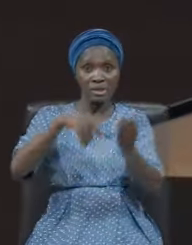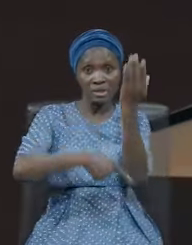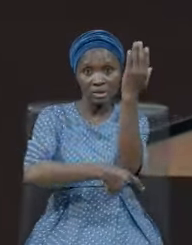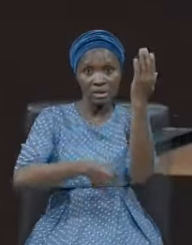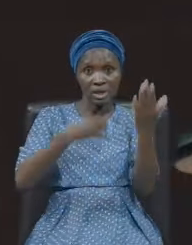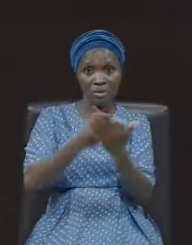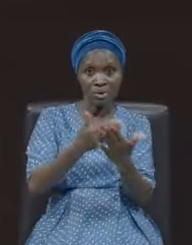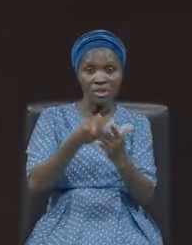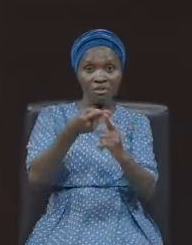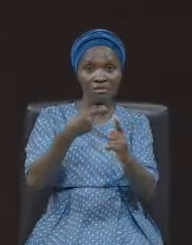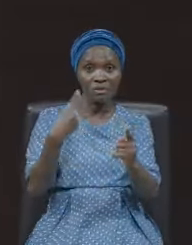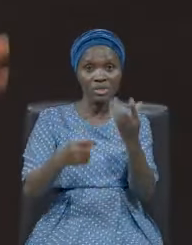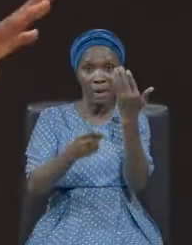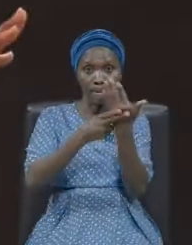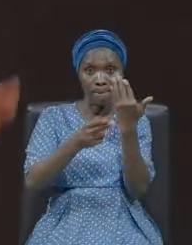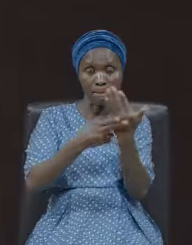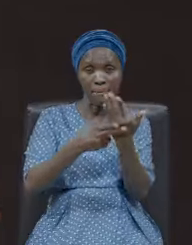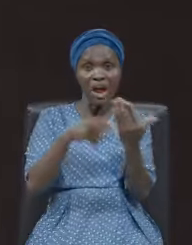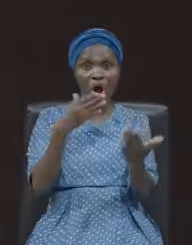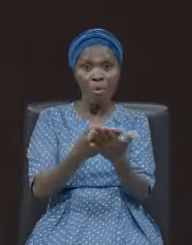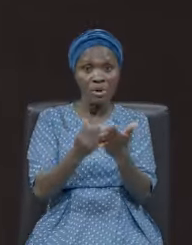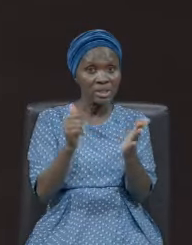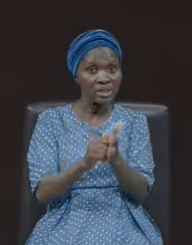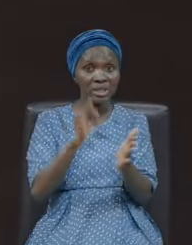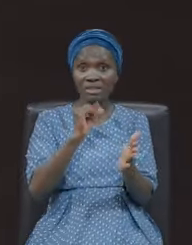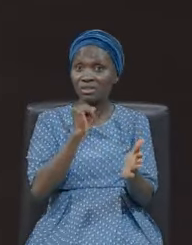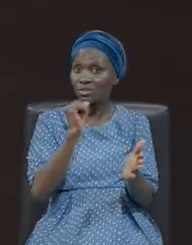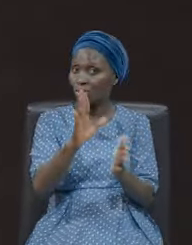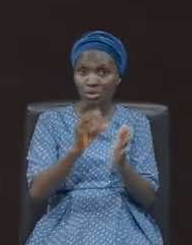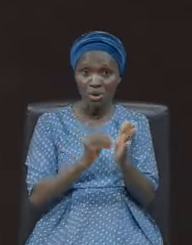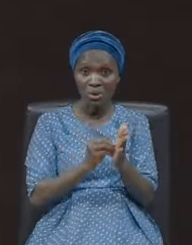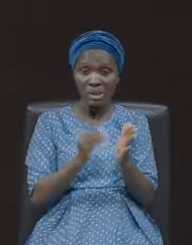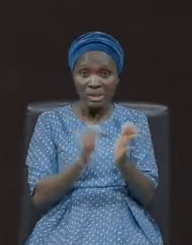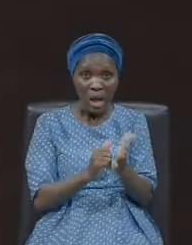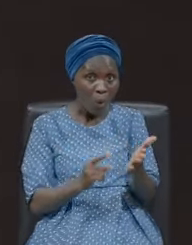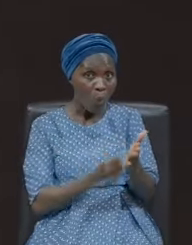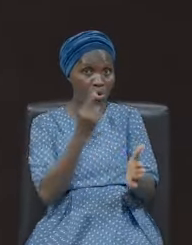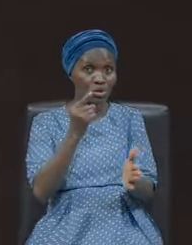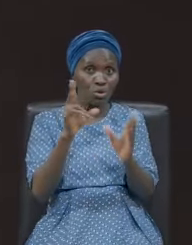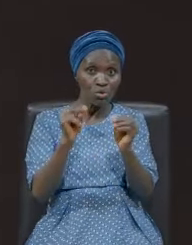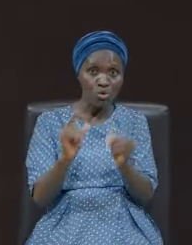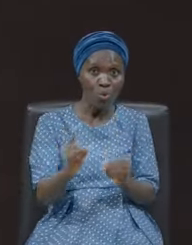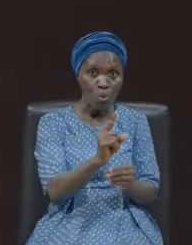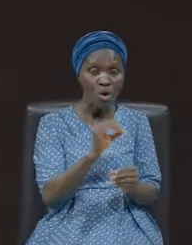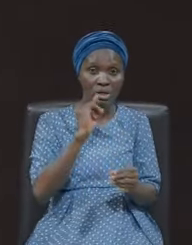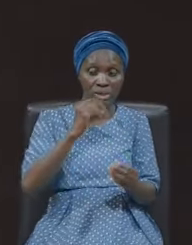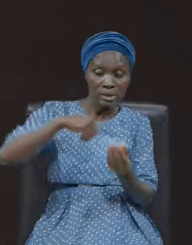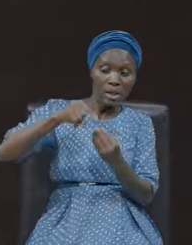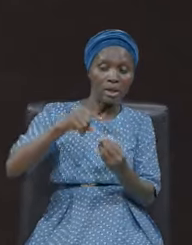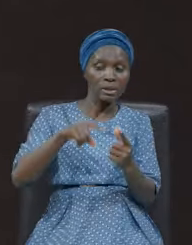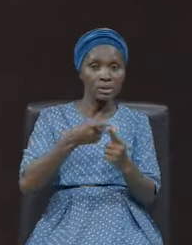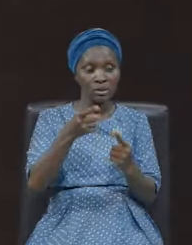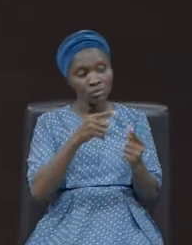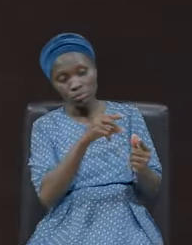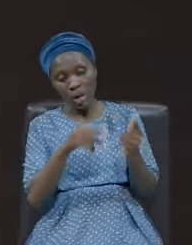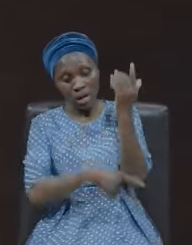and the money that doesn't belong to you, once there's nobody there, you pick it up, you are not saved. You